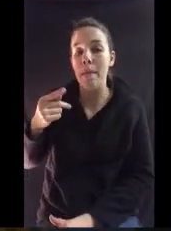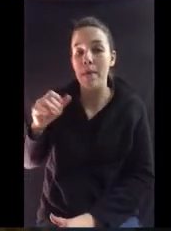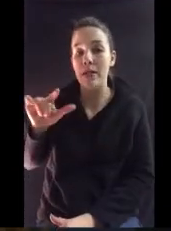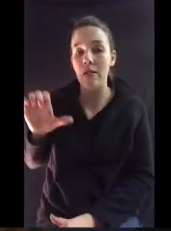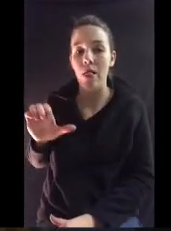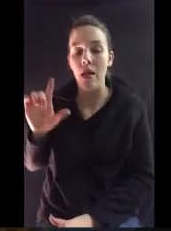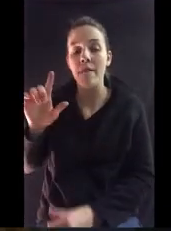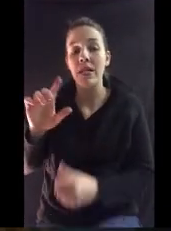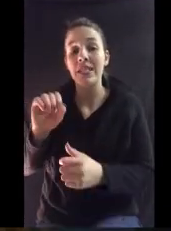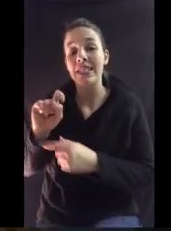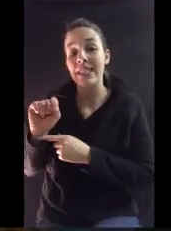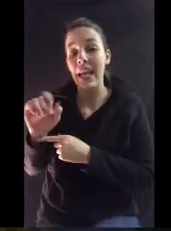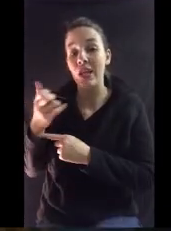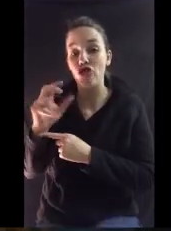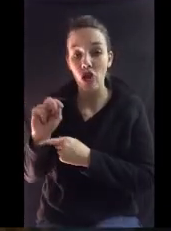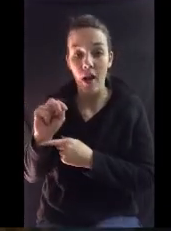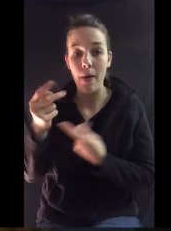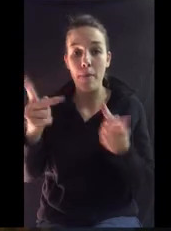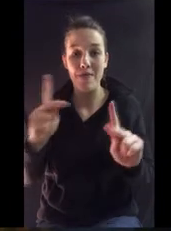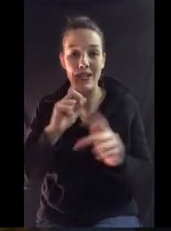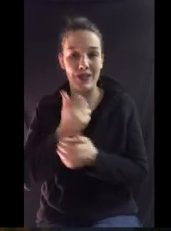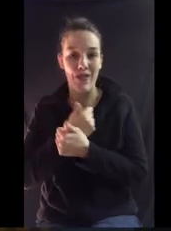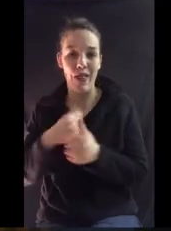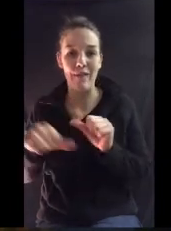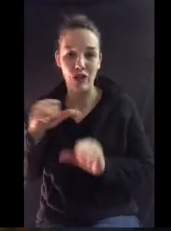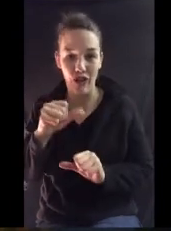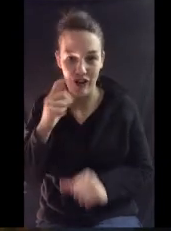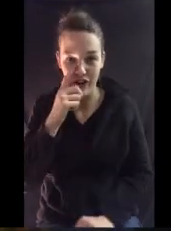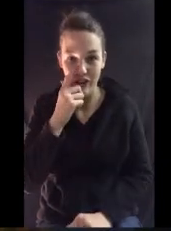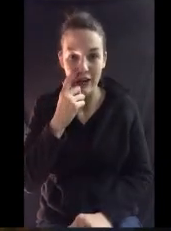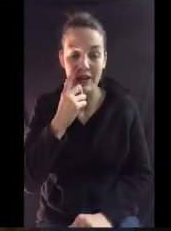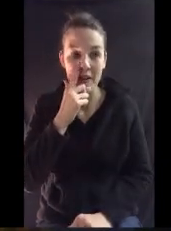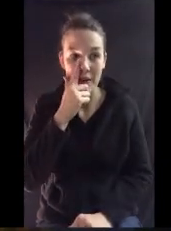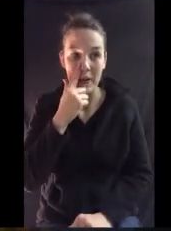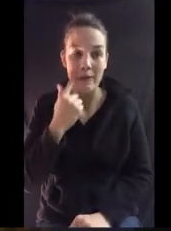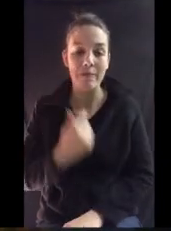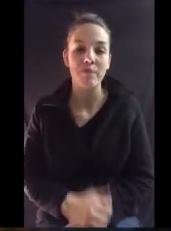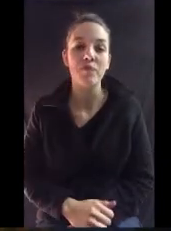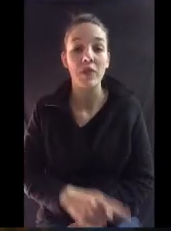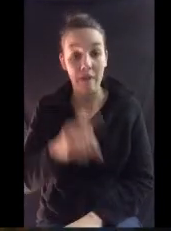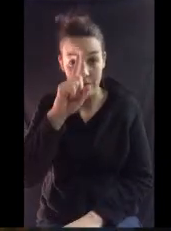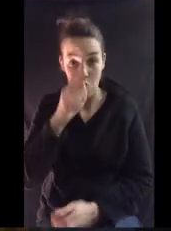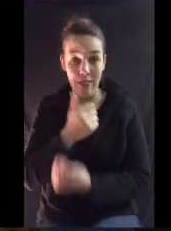first epistle of St. John. Let us love one another,